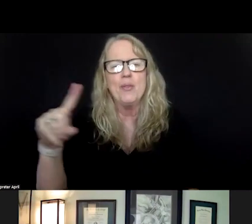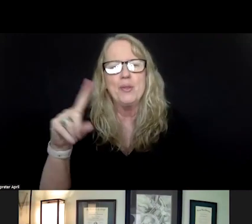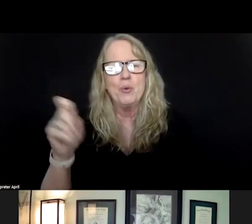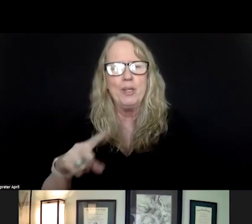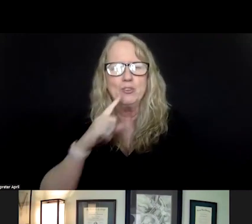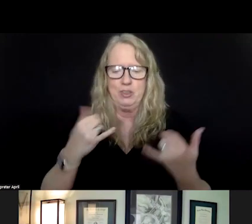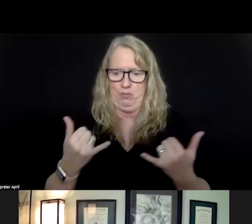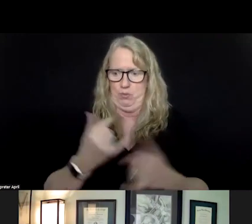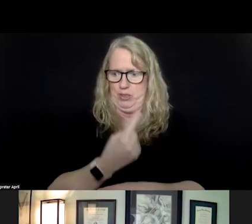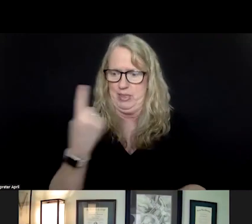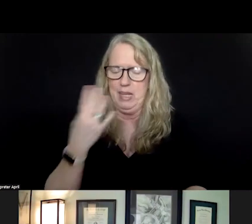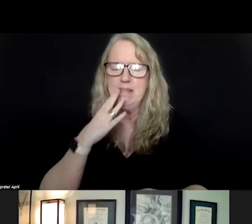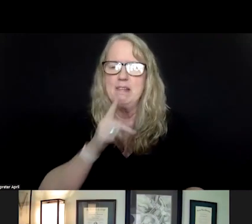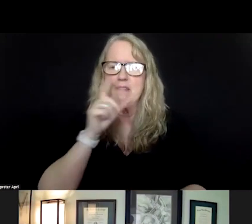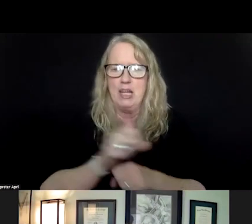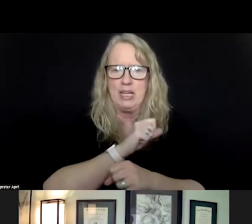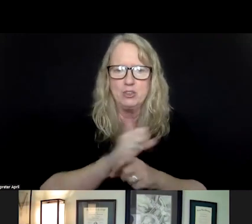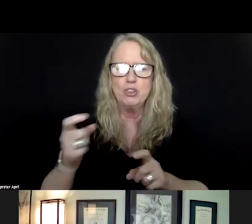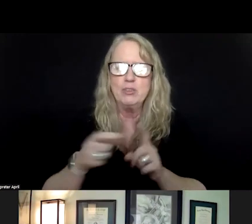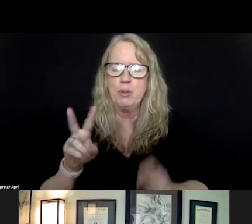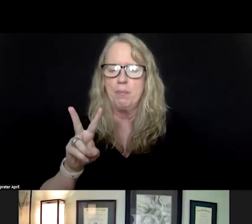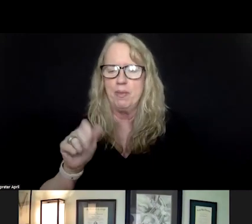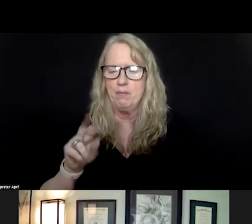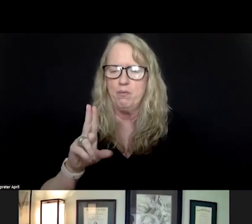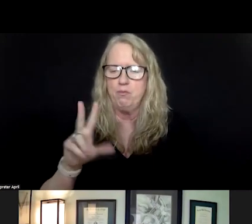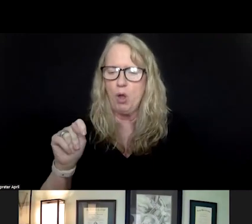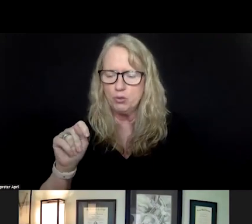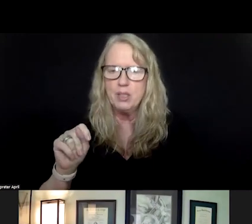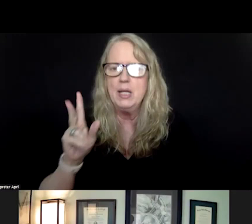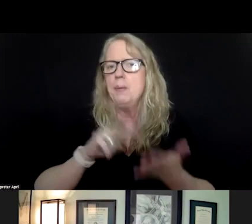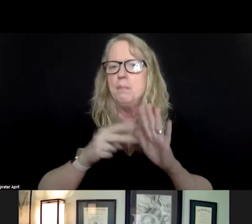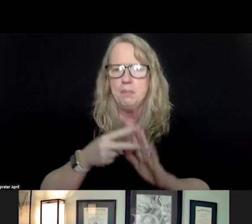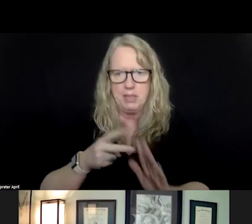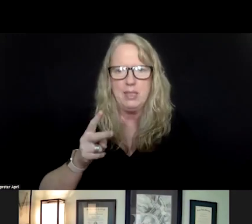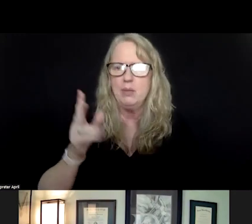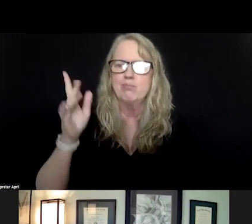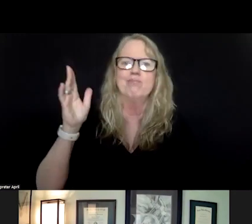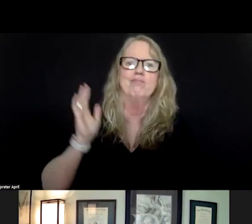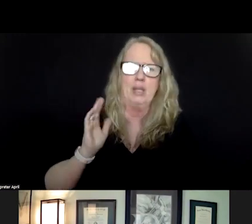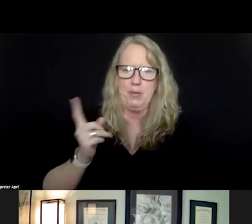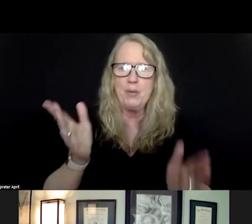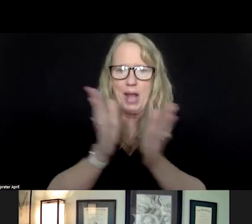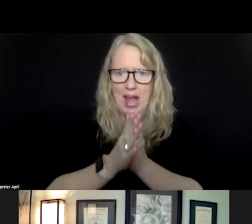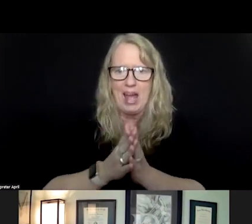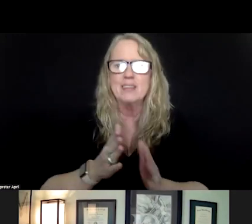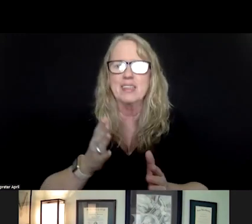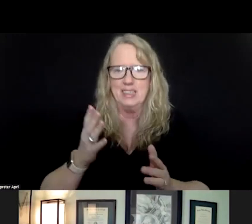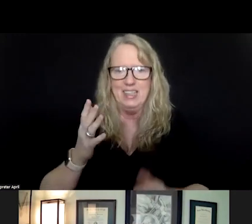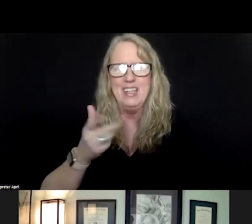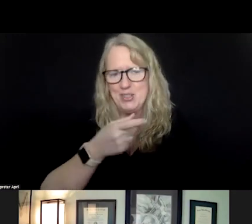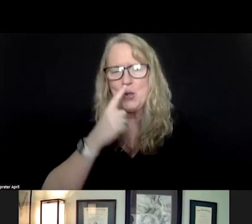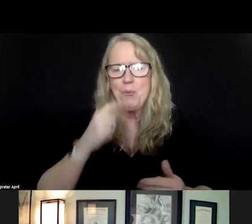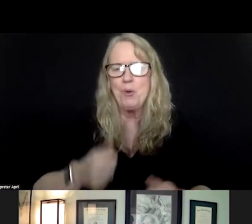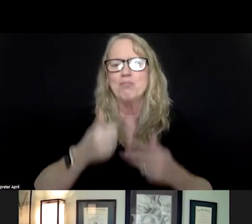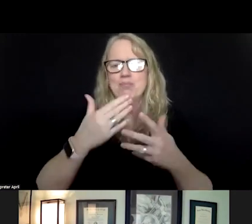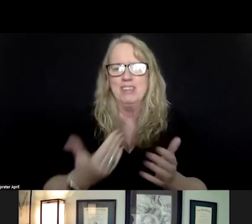you actually comes from the vault, meaning it was asked a while back, and we are bringing it back. So